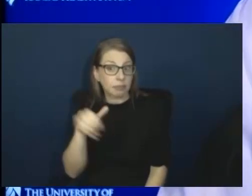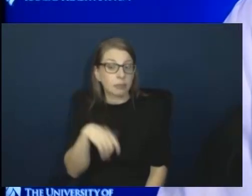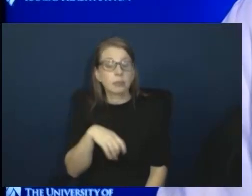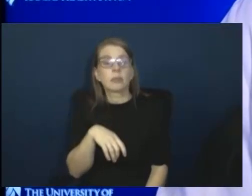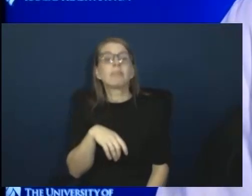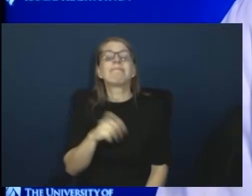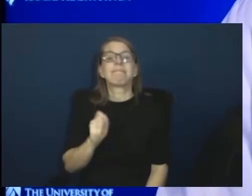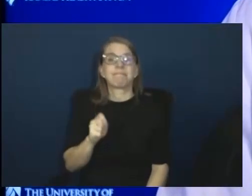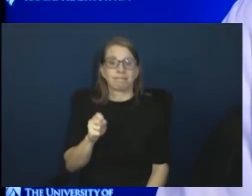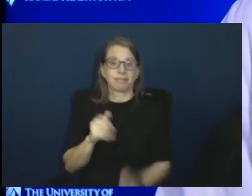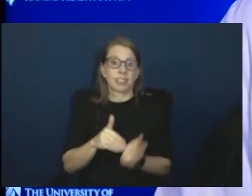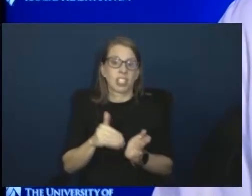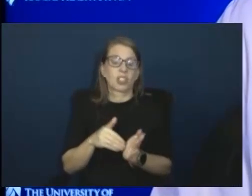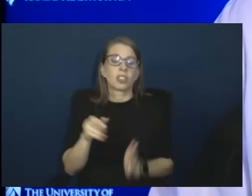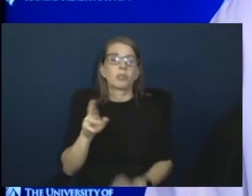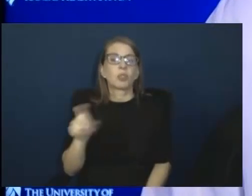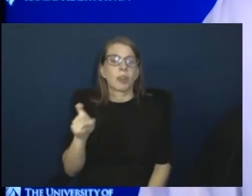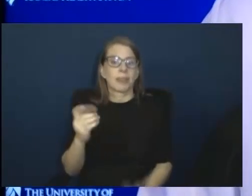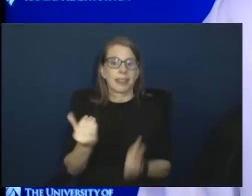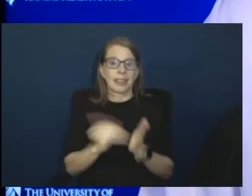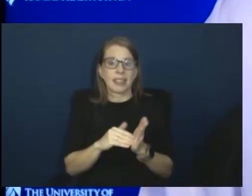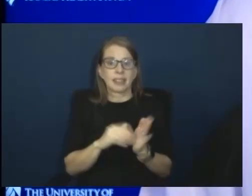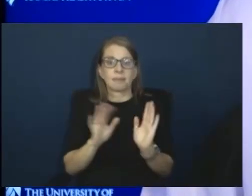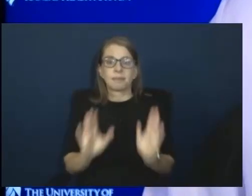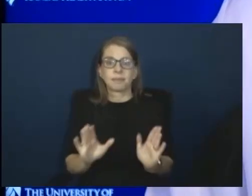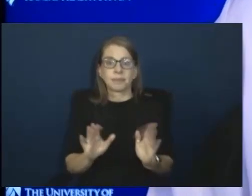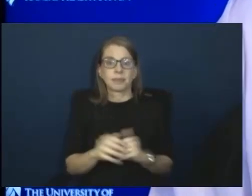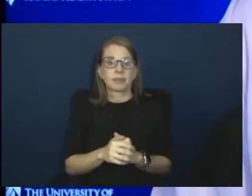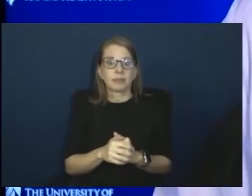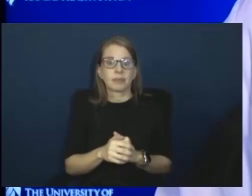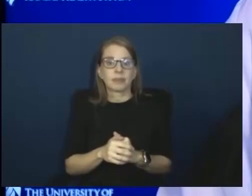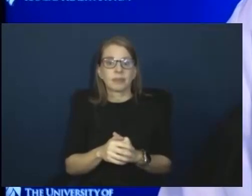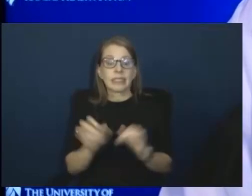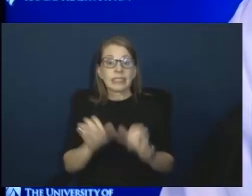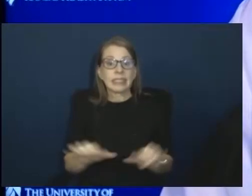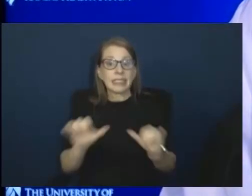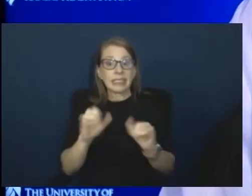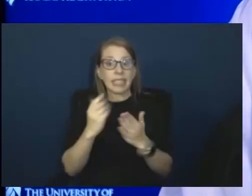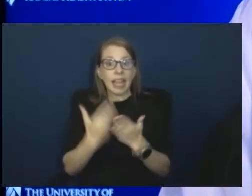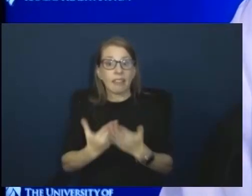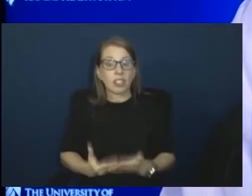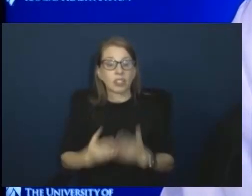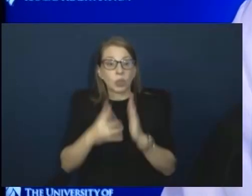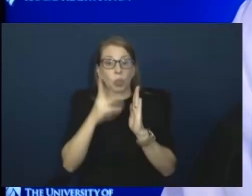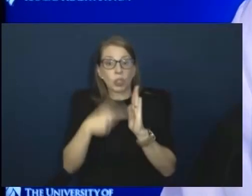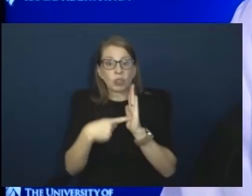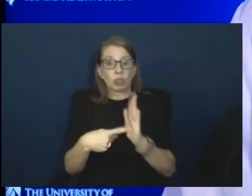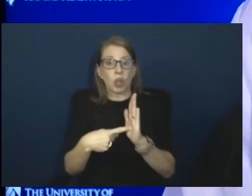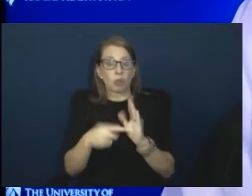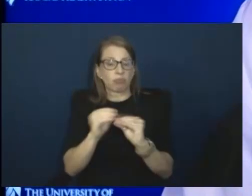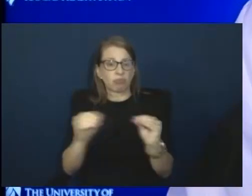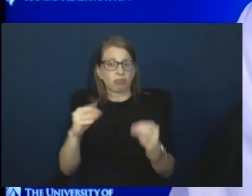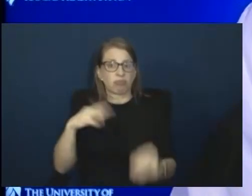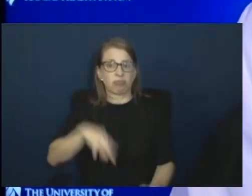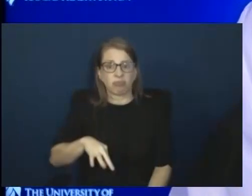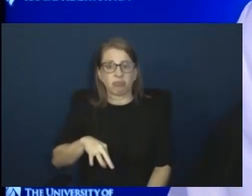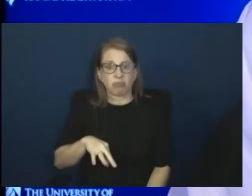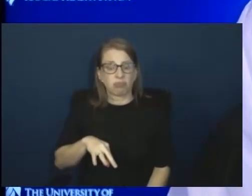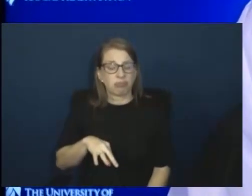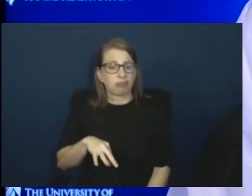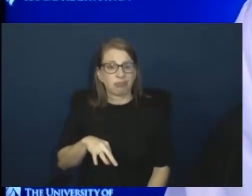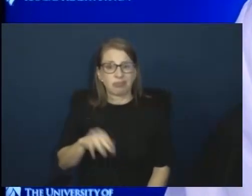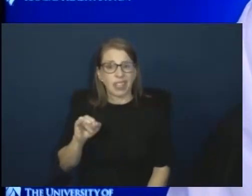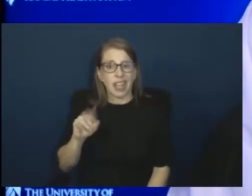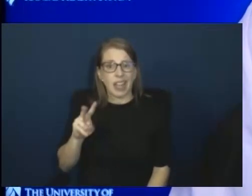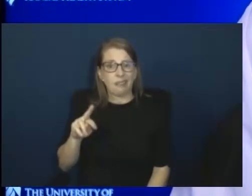again. But it's not based on the most consistent evidence that would show that there is no benefit of ivermectin, either in protection